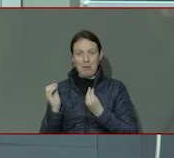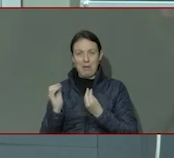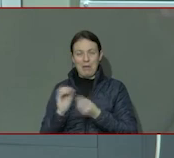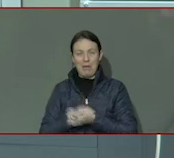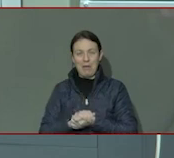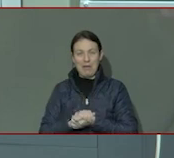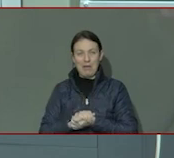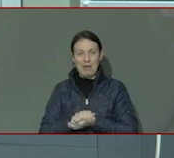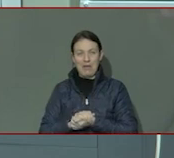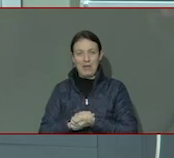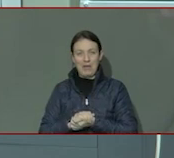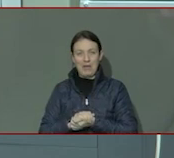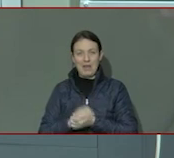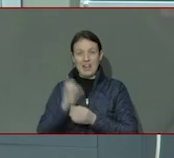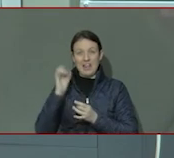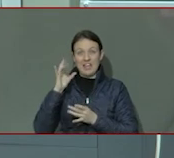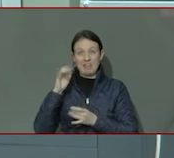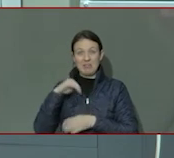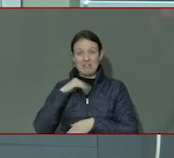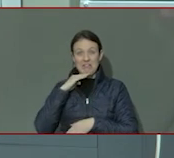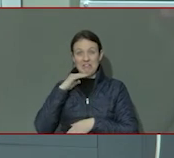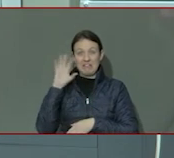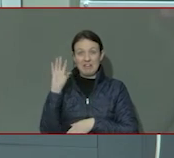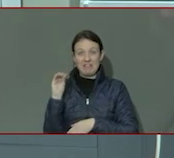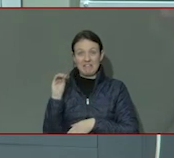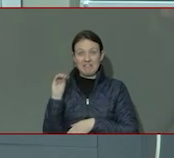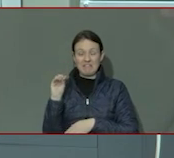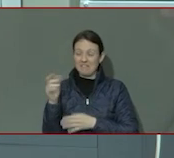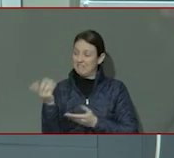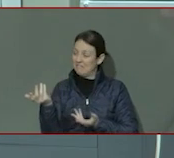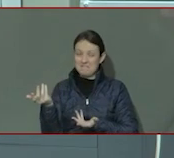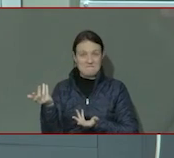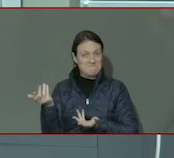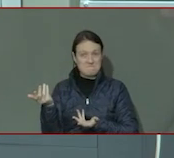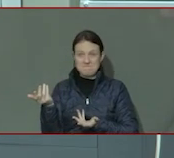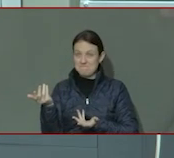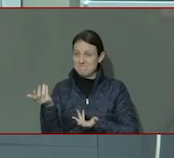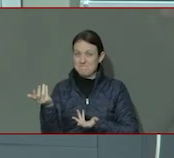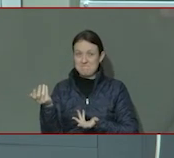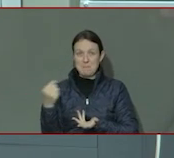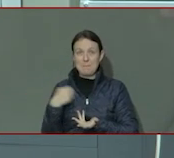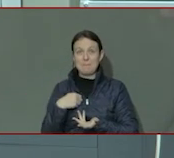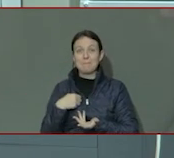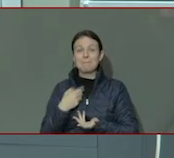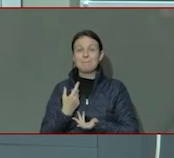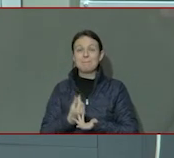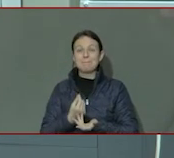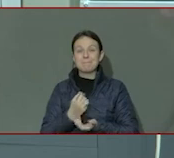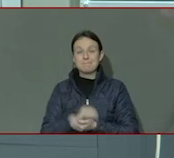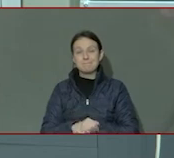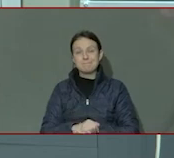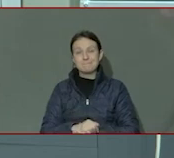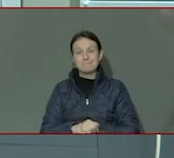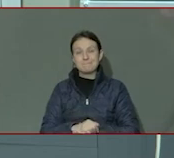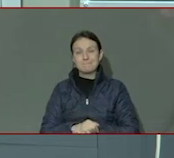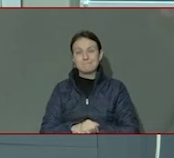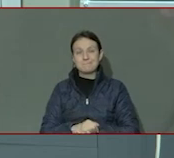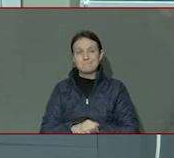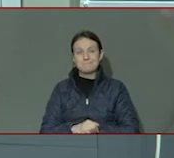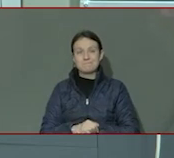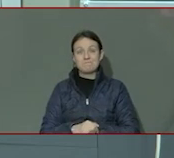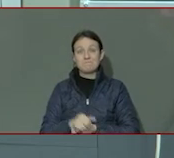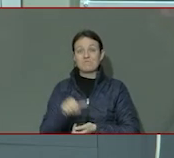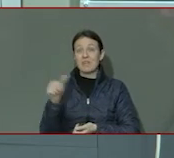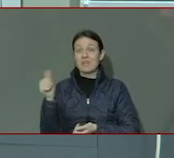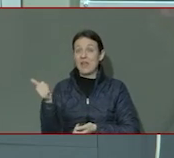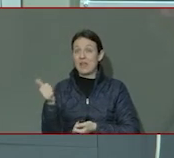I don't have enough information, do I? So what am I going to do? And your other problem